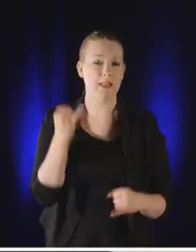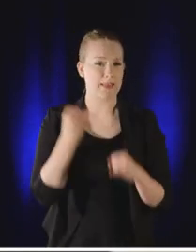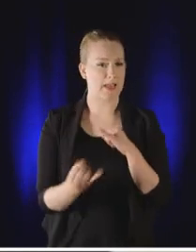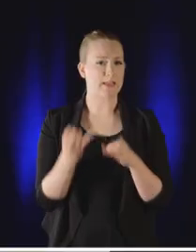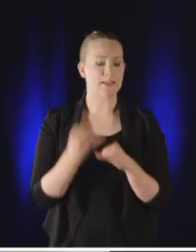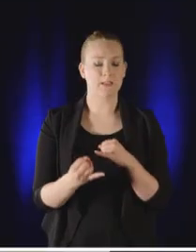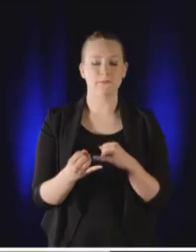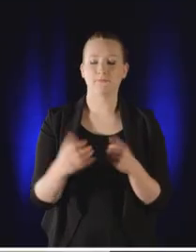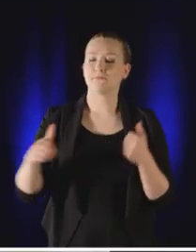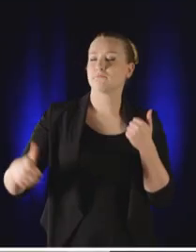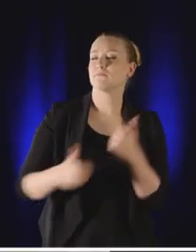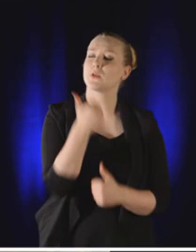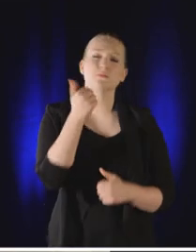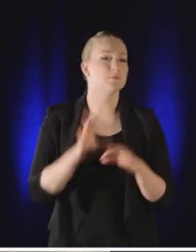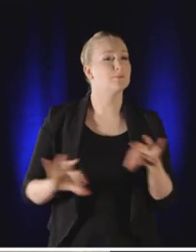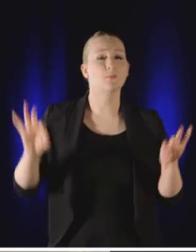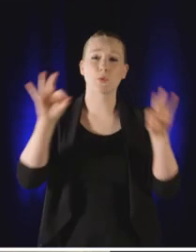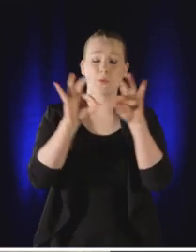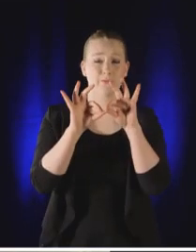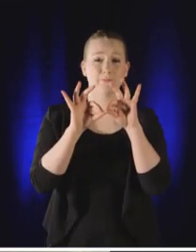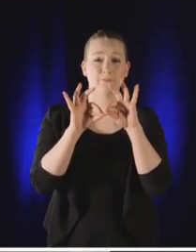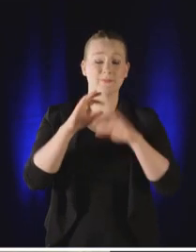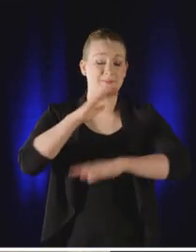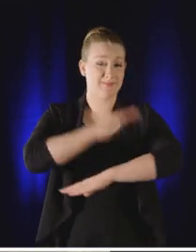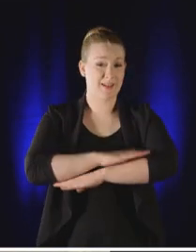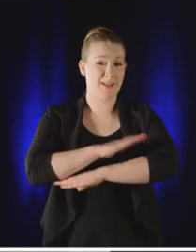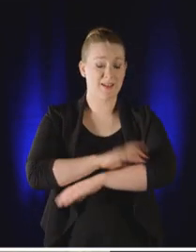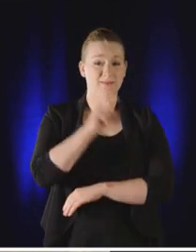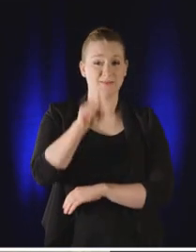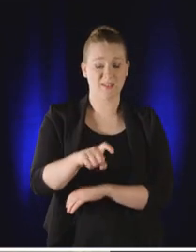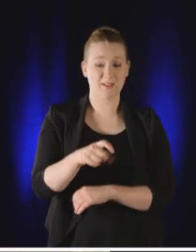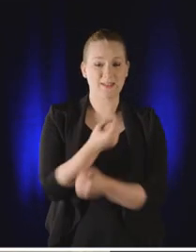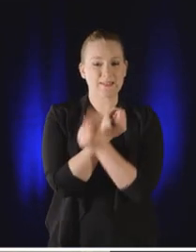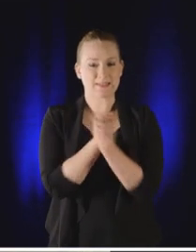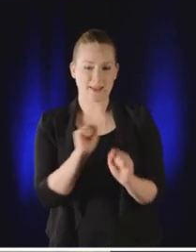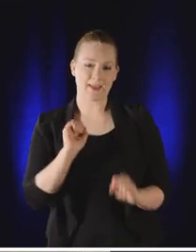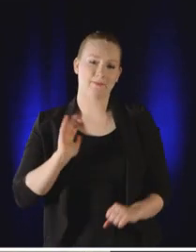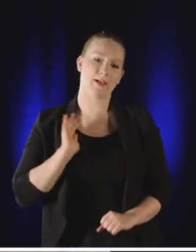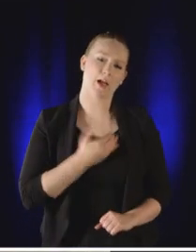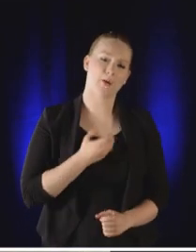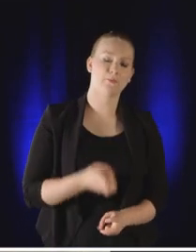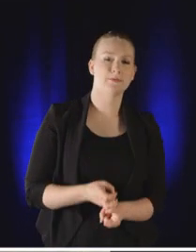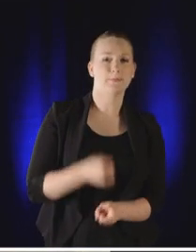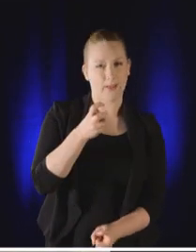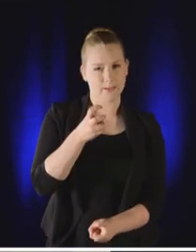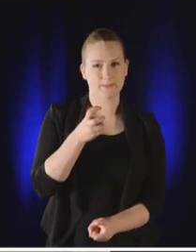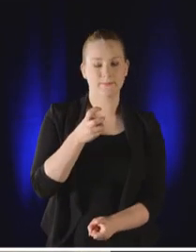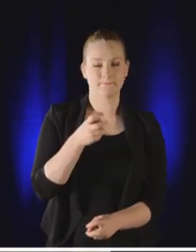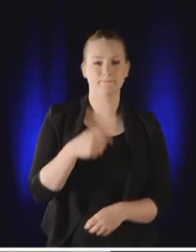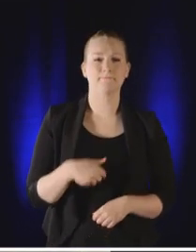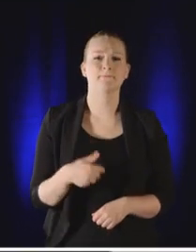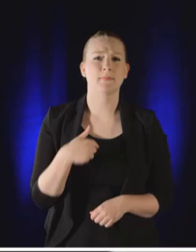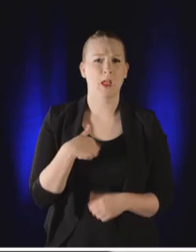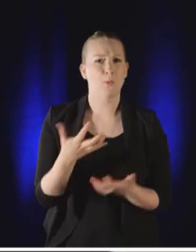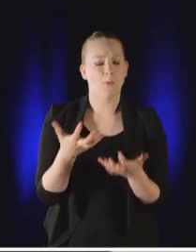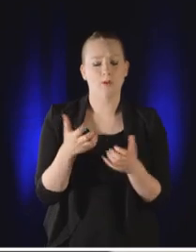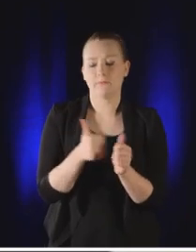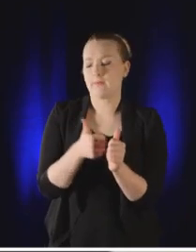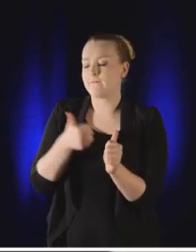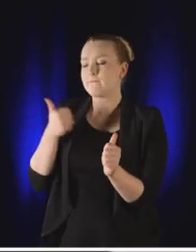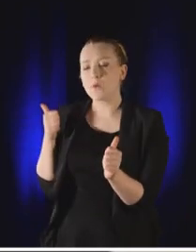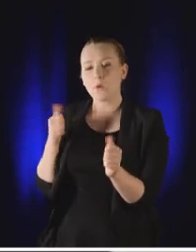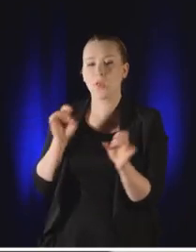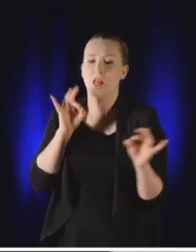So lastly, and most importantly, this desk needed to save our spines. I wanted to break away from that